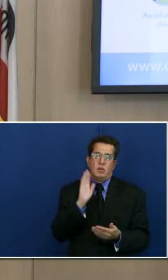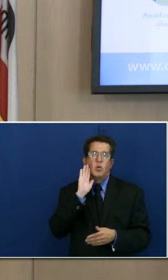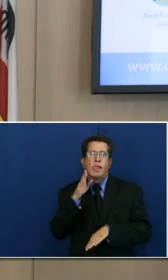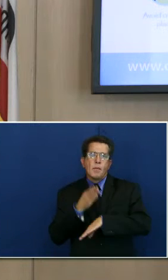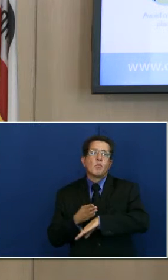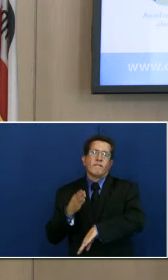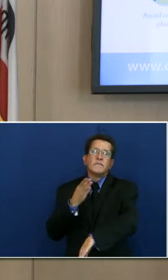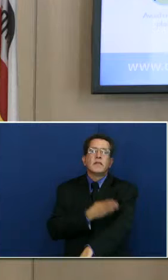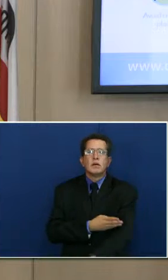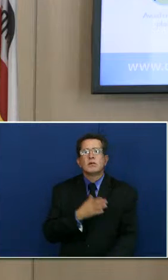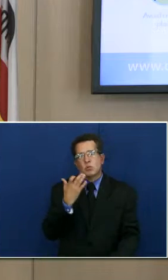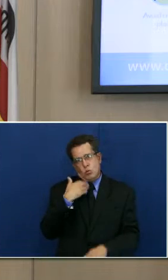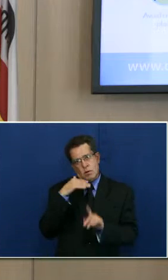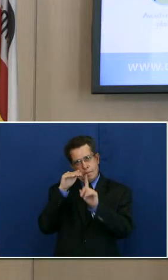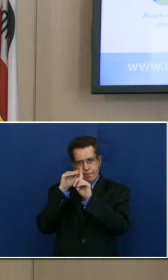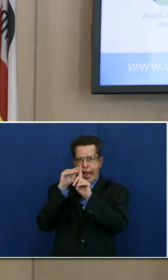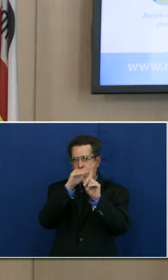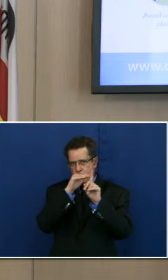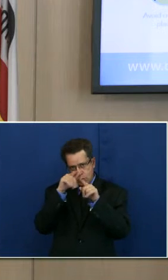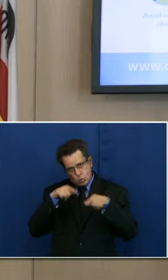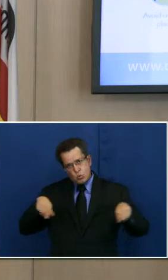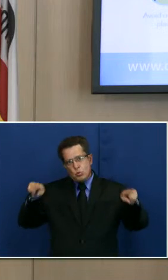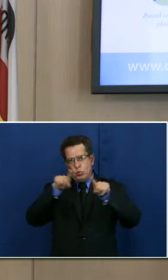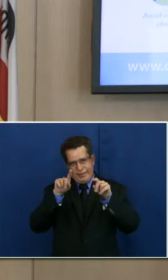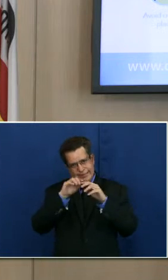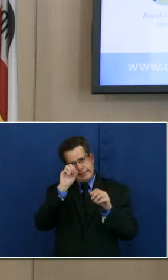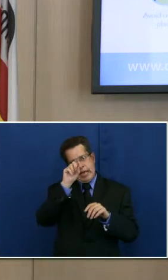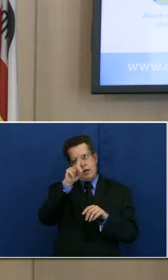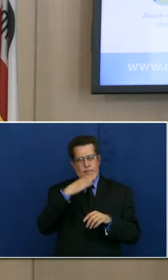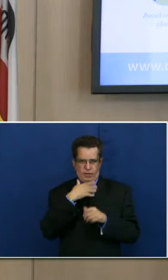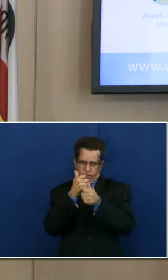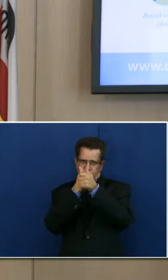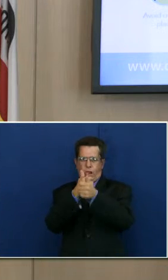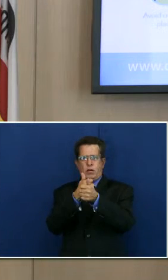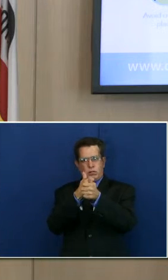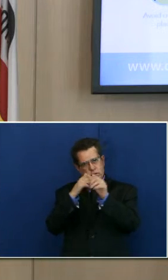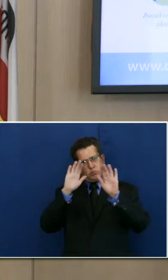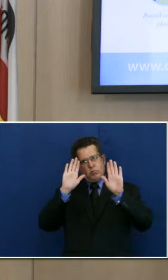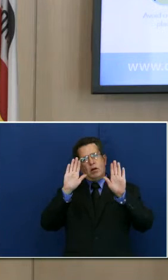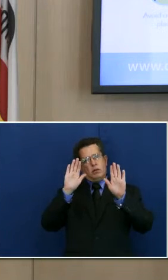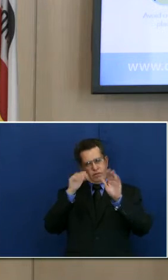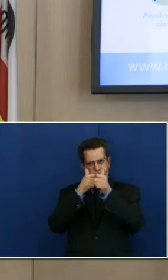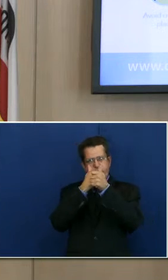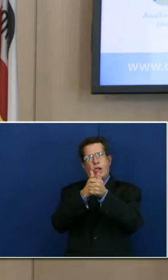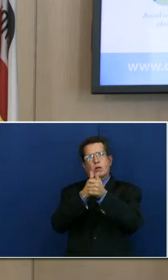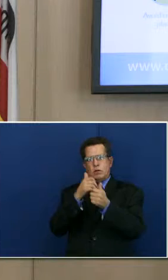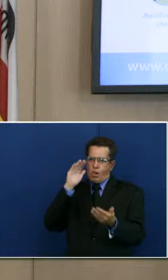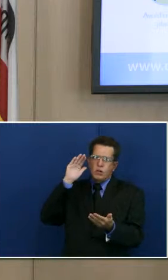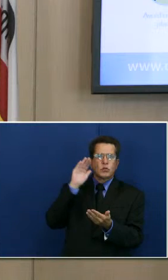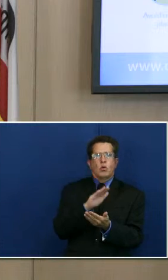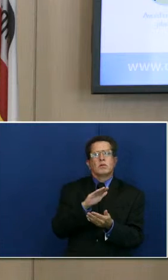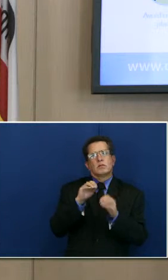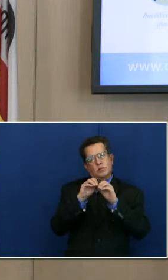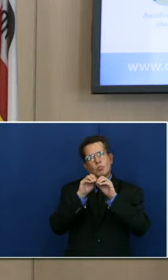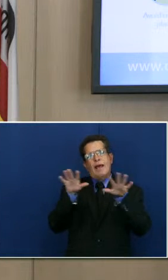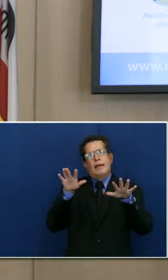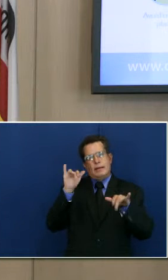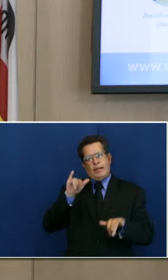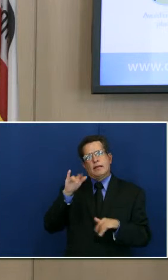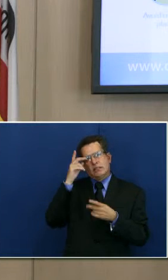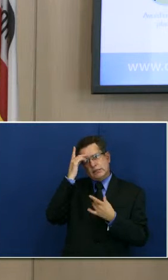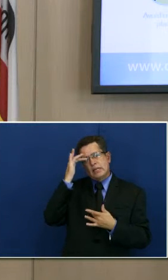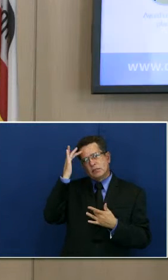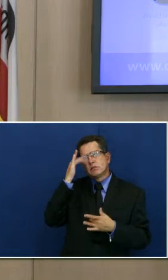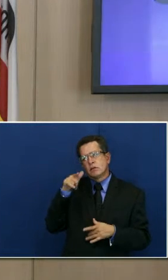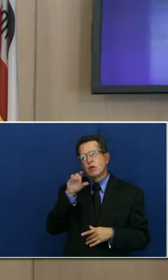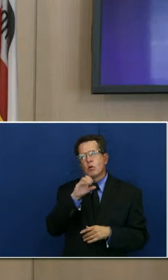want to remind all San Diego County residents to please continue to do your part to slow the spread of COVID-19. Now please